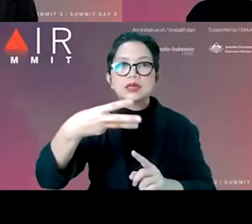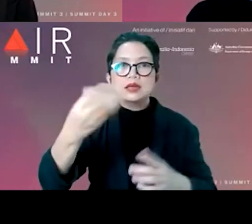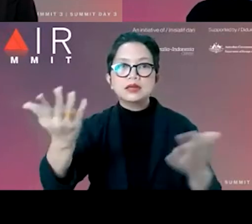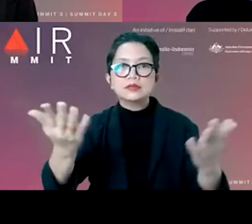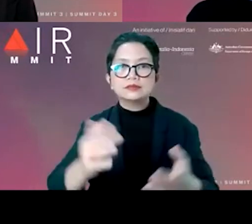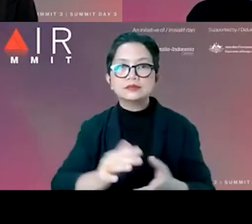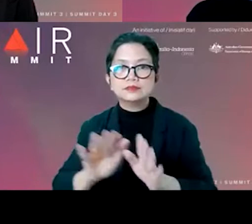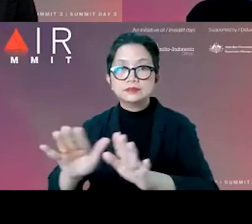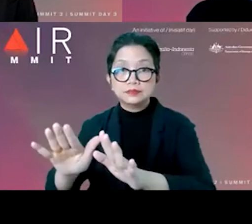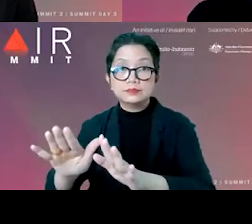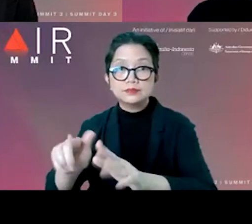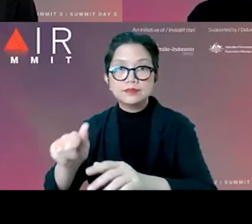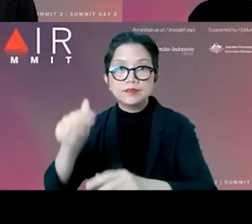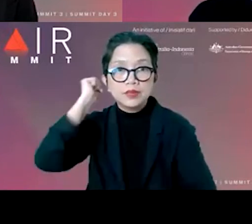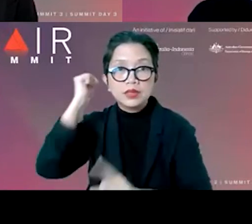You can go in first, Pierre.